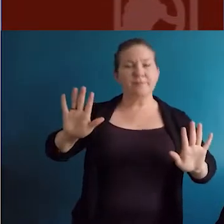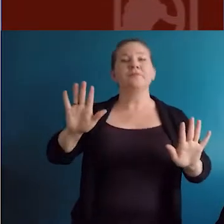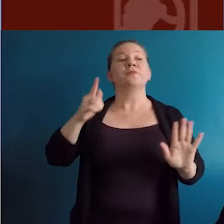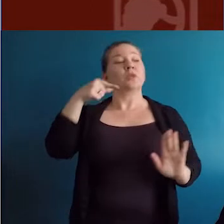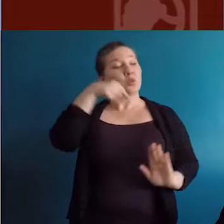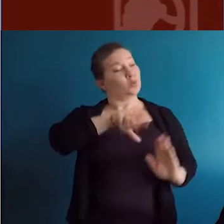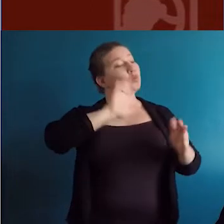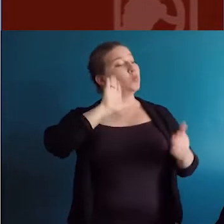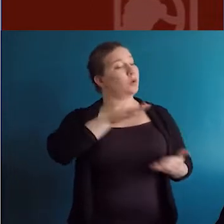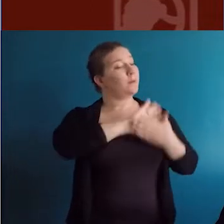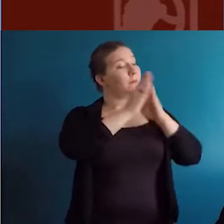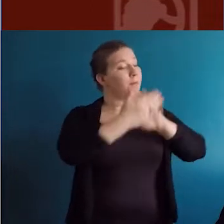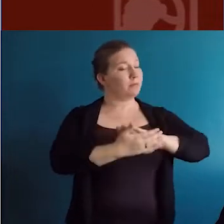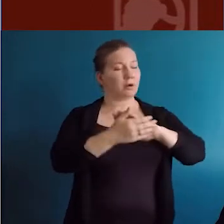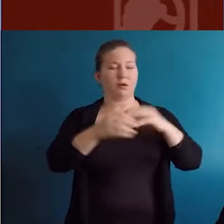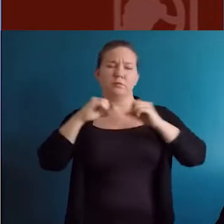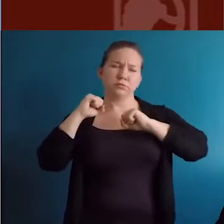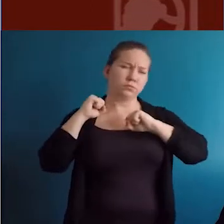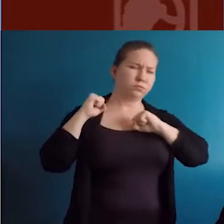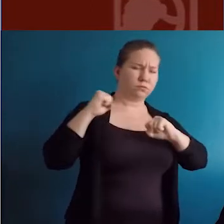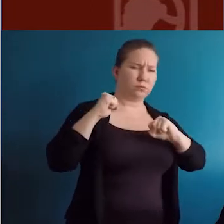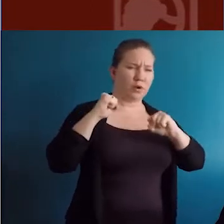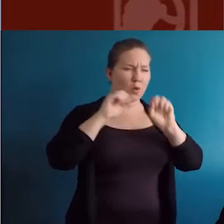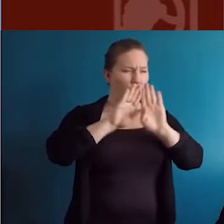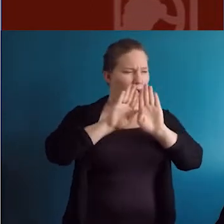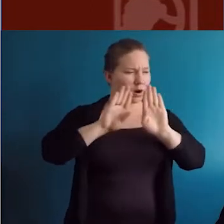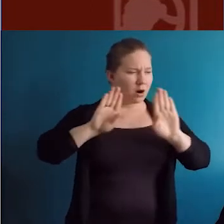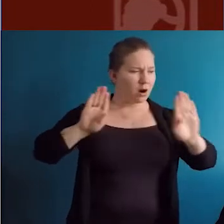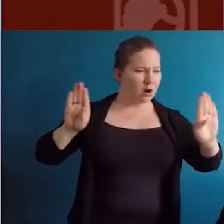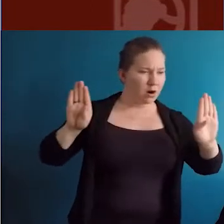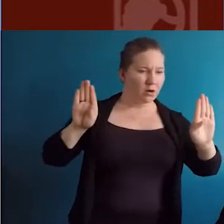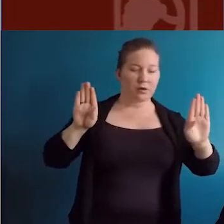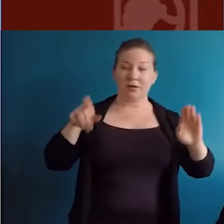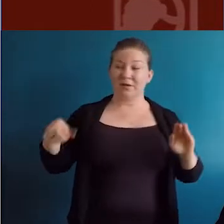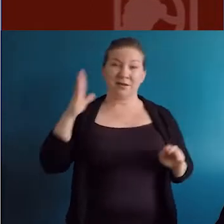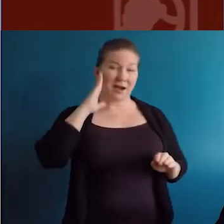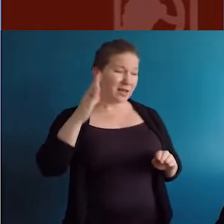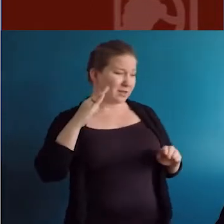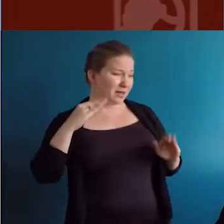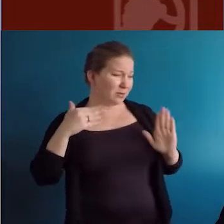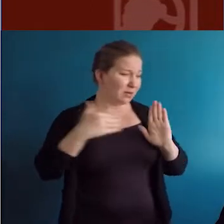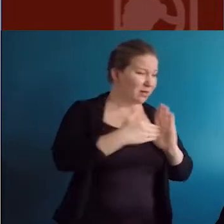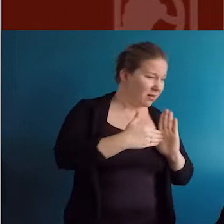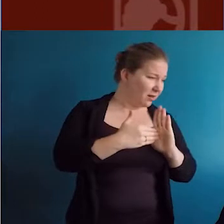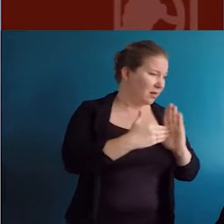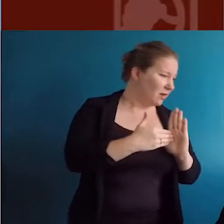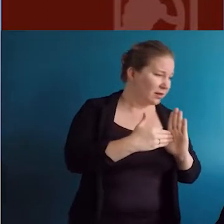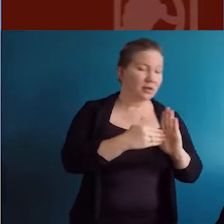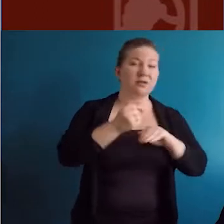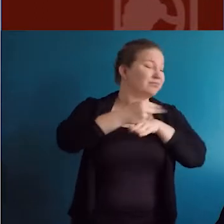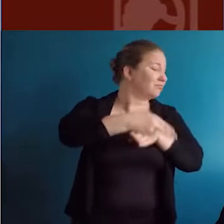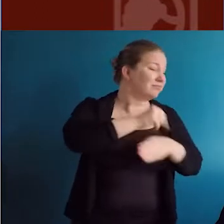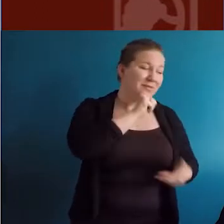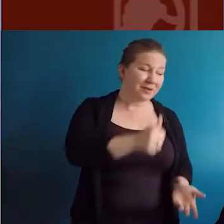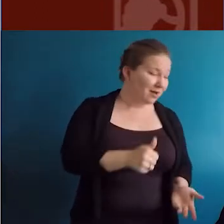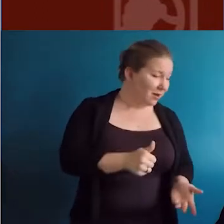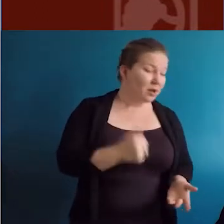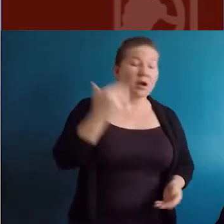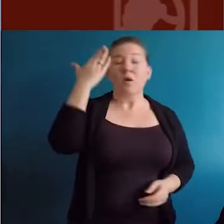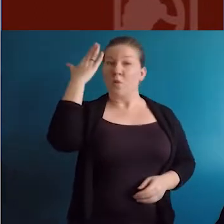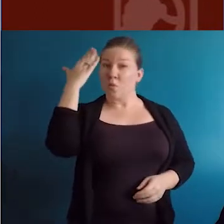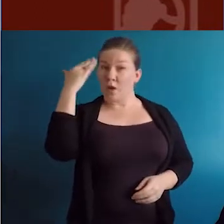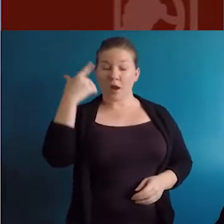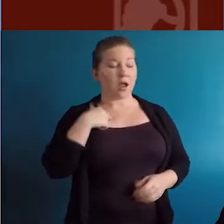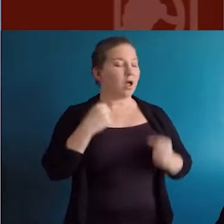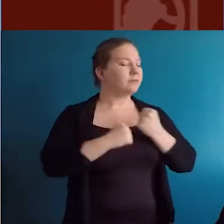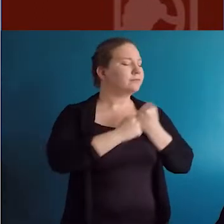of bronze. They will fight against you, but they shall not prevail over you. For I am with you to save you